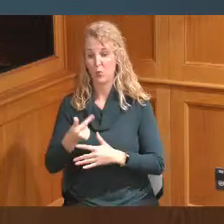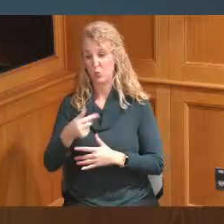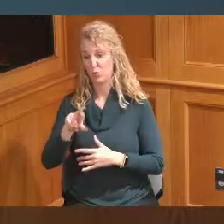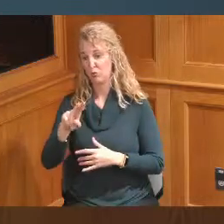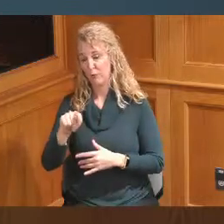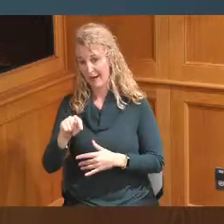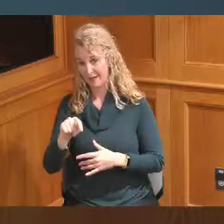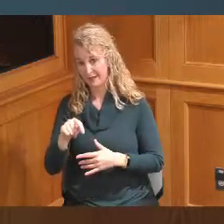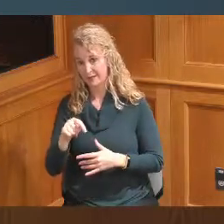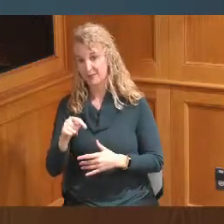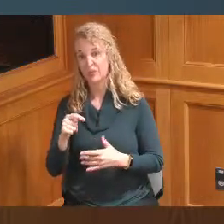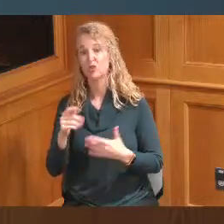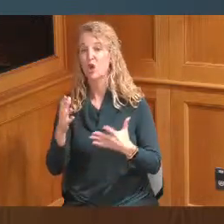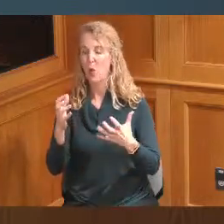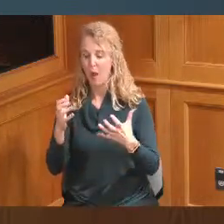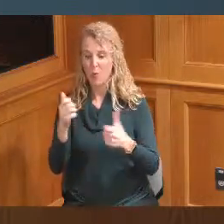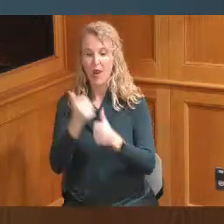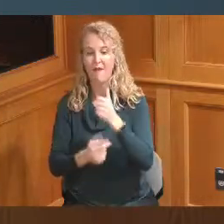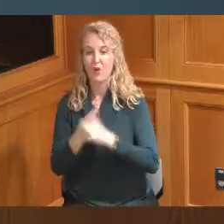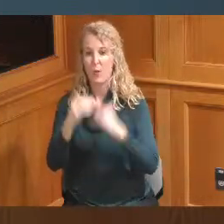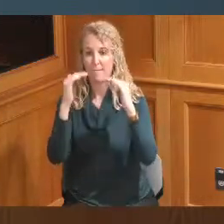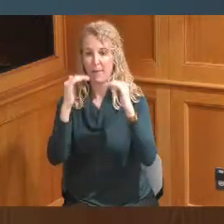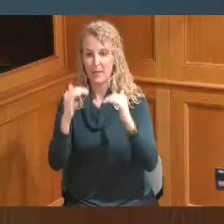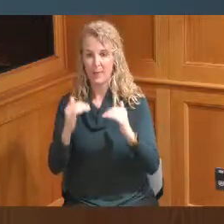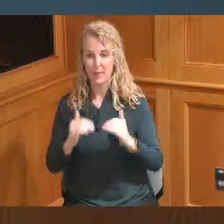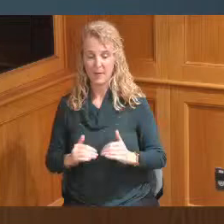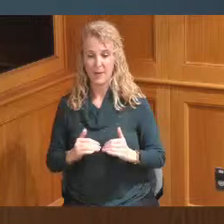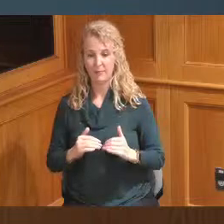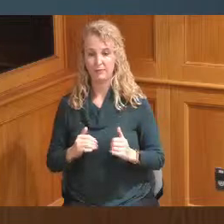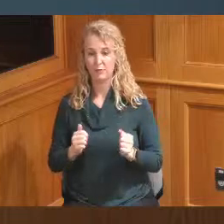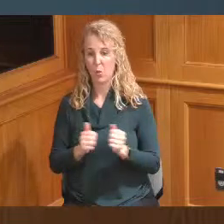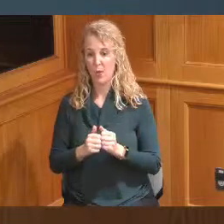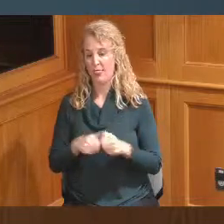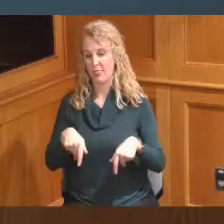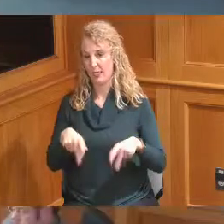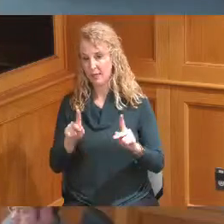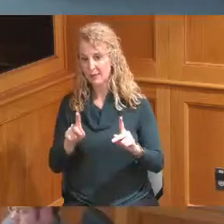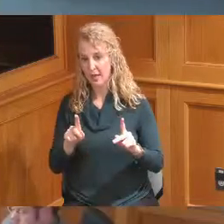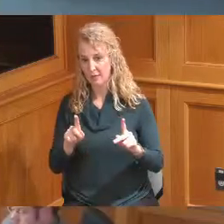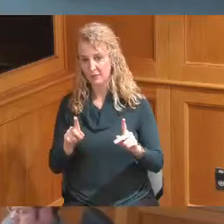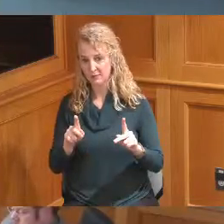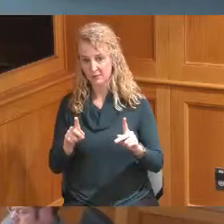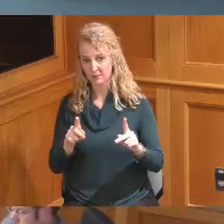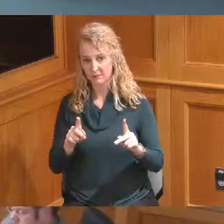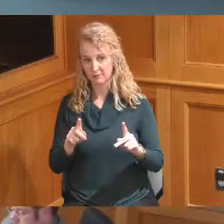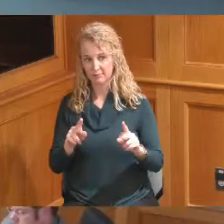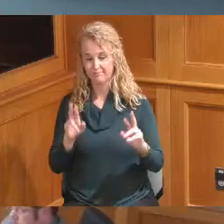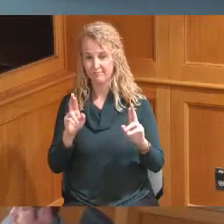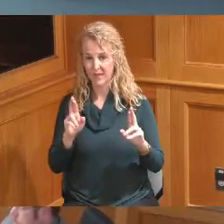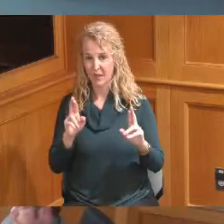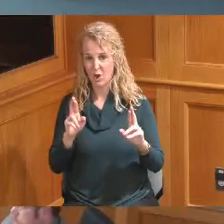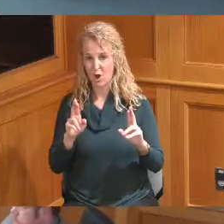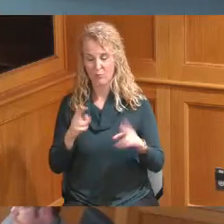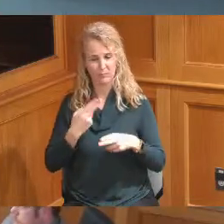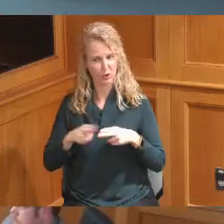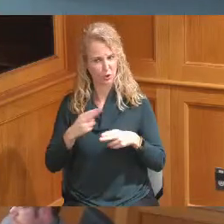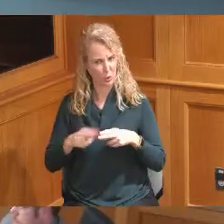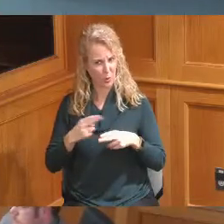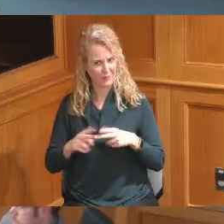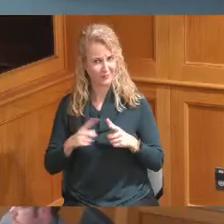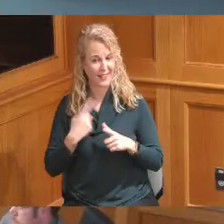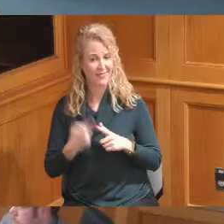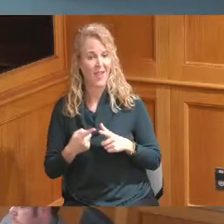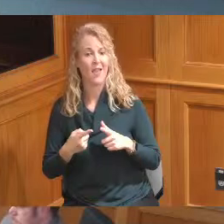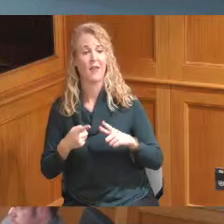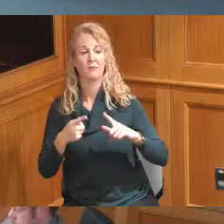So I wanted to go through the consent agenda. Shouldn't be that long, and then we'll be able to take a photo. Is that